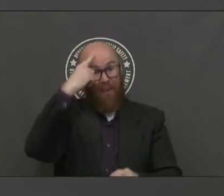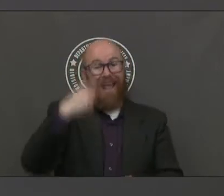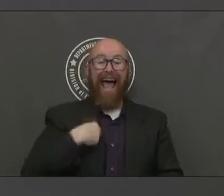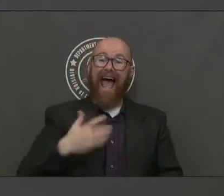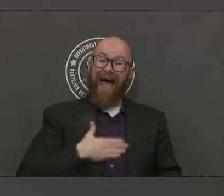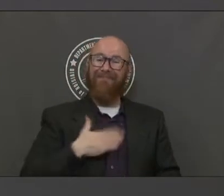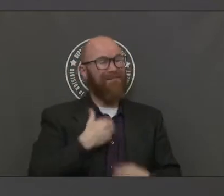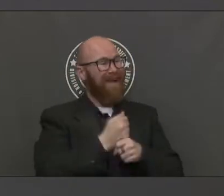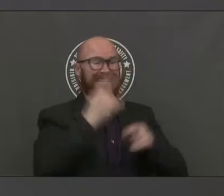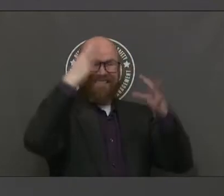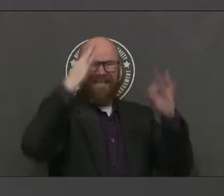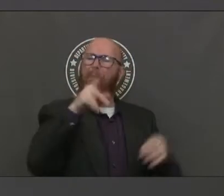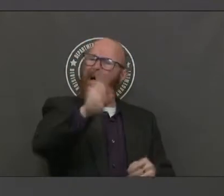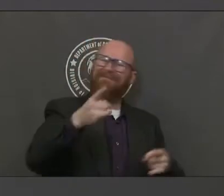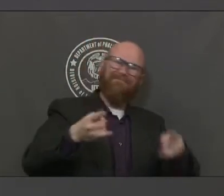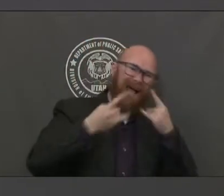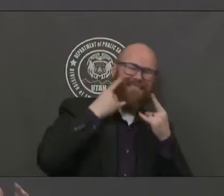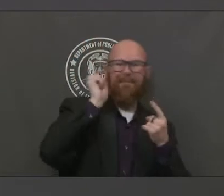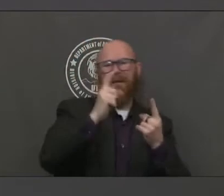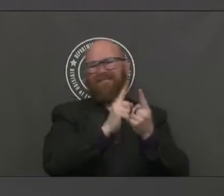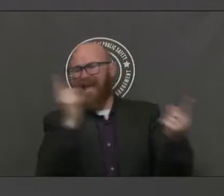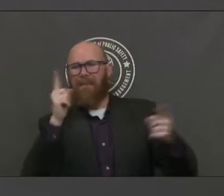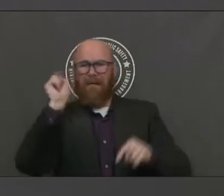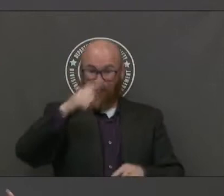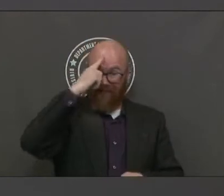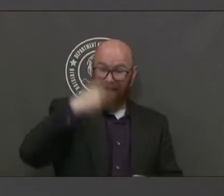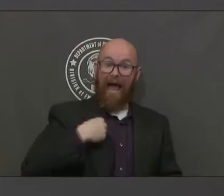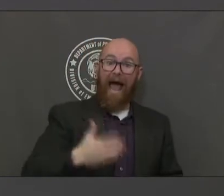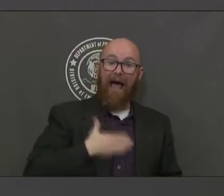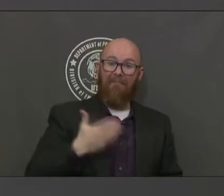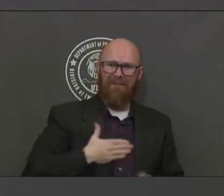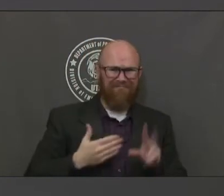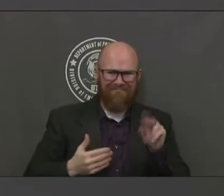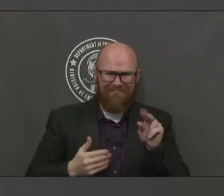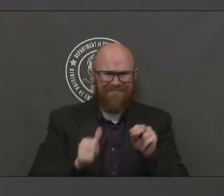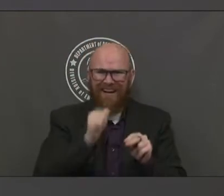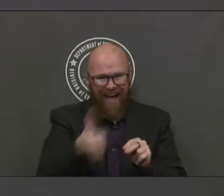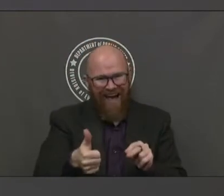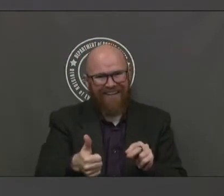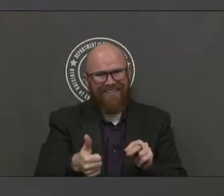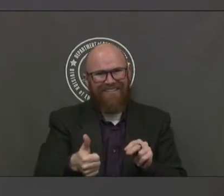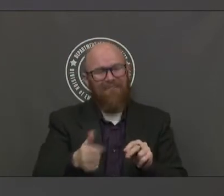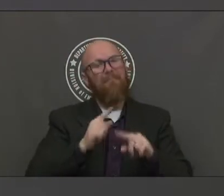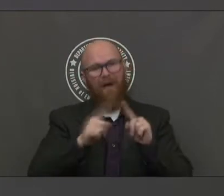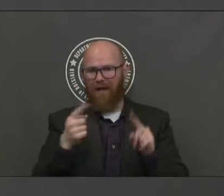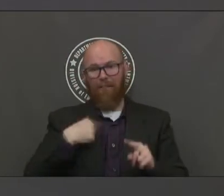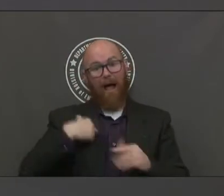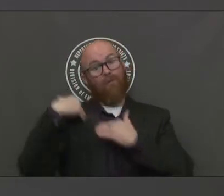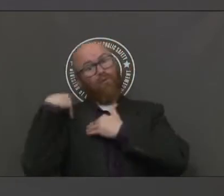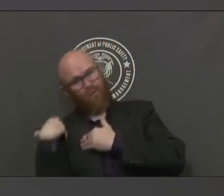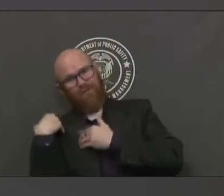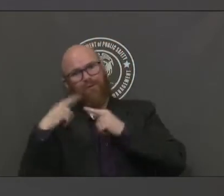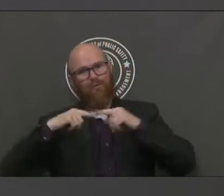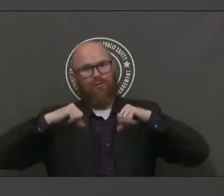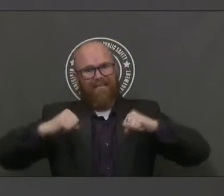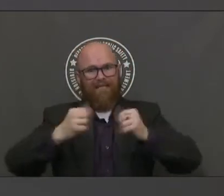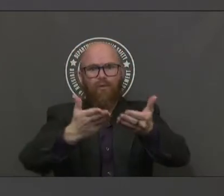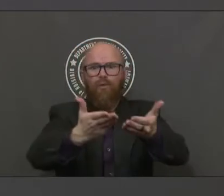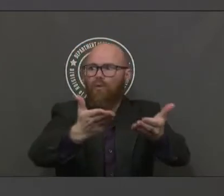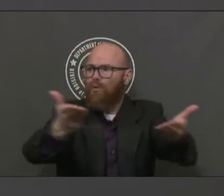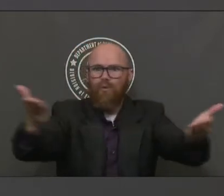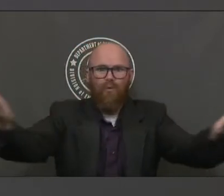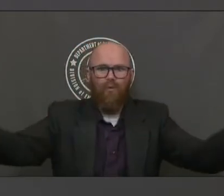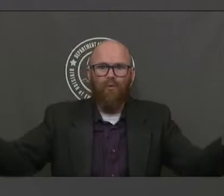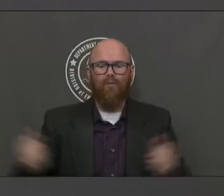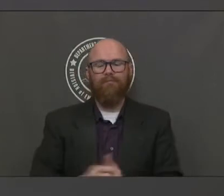decisions we had to make, but we have to make decisions to protect each other. We have a duty to protect each other. At some point, we're not very good